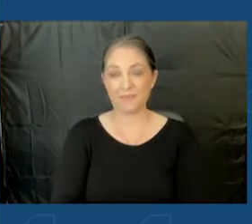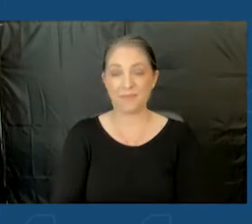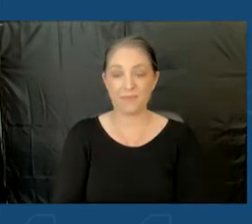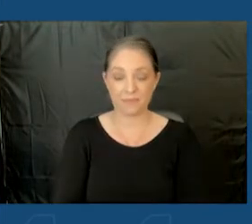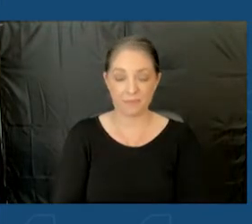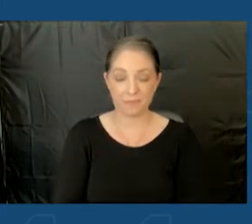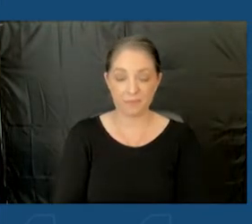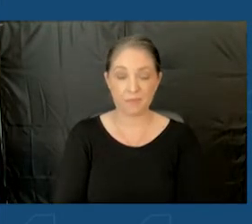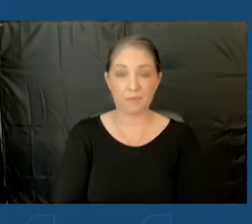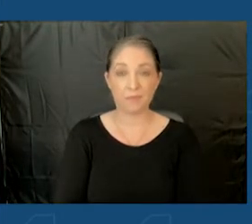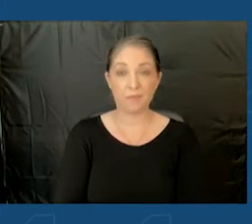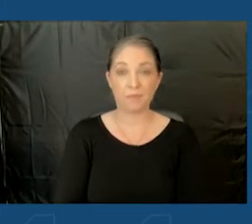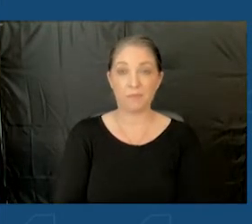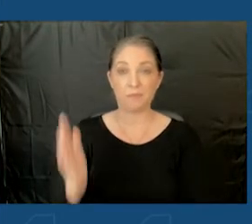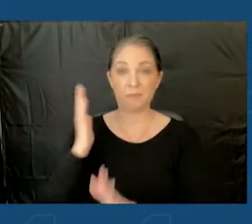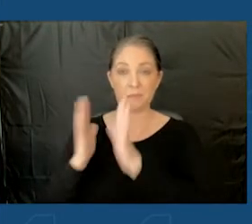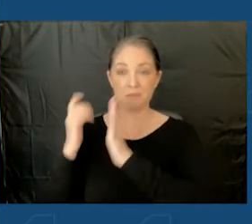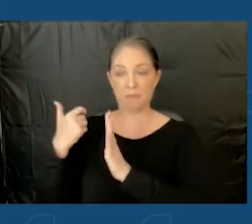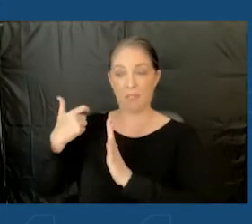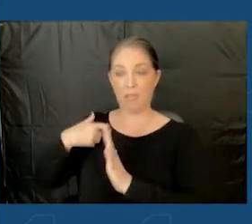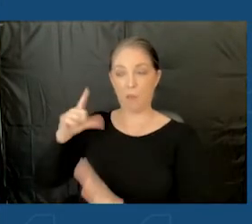You know, back when I was lieutenant governor,